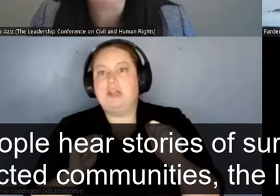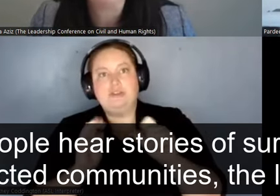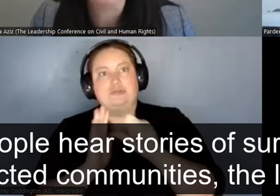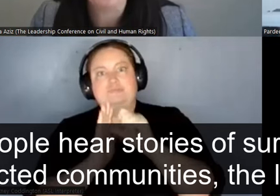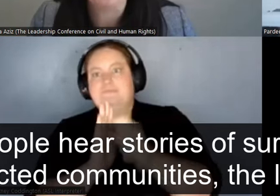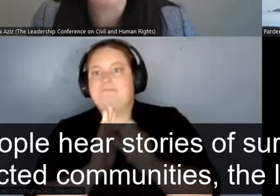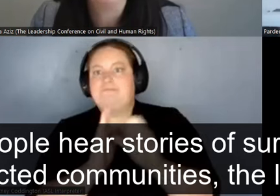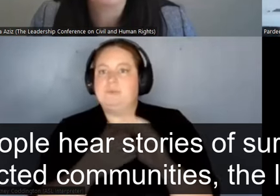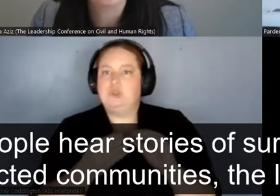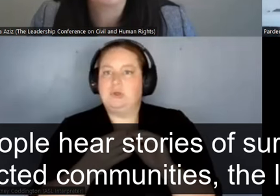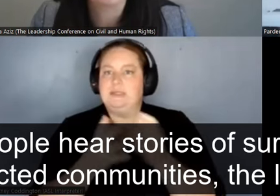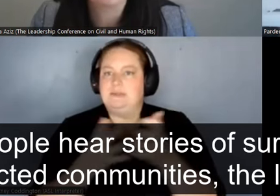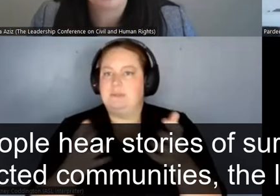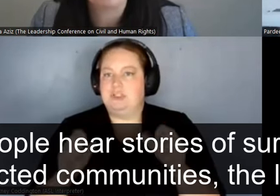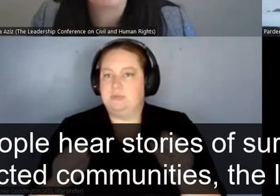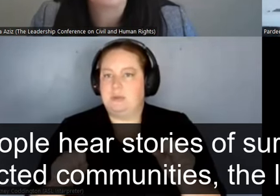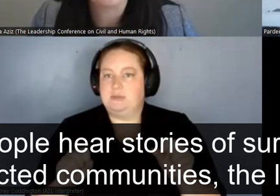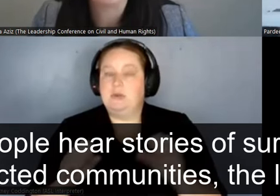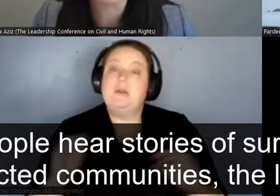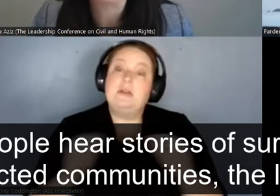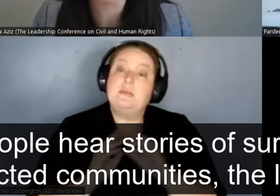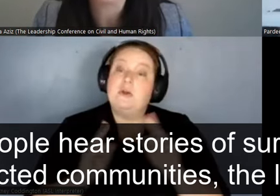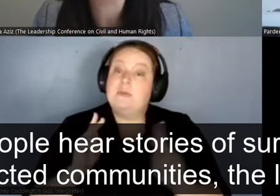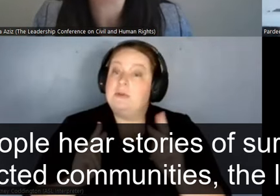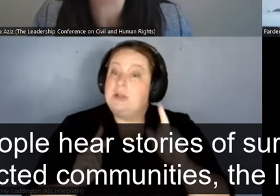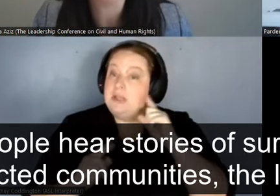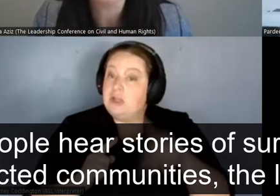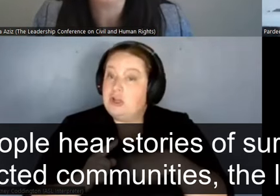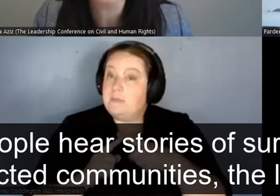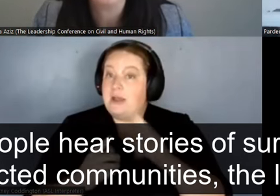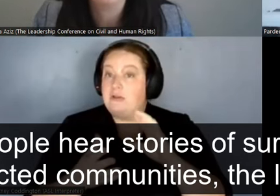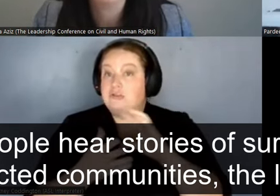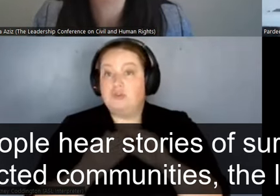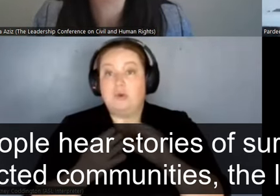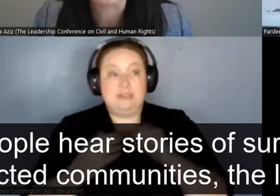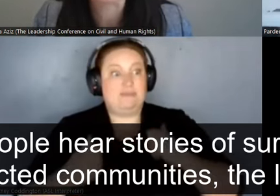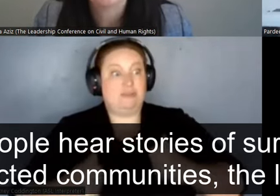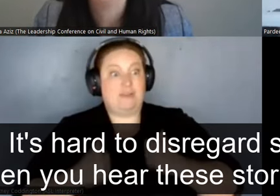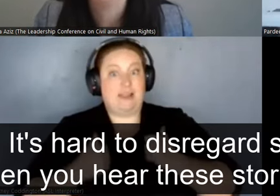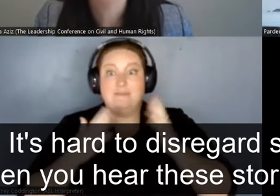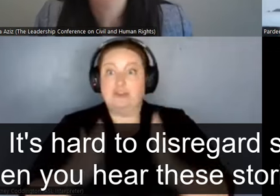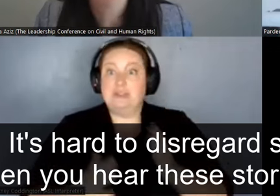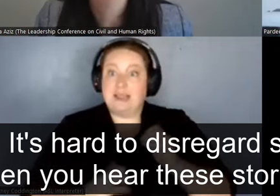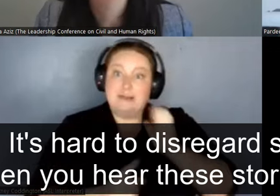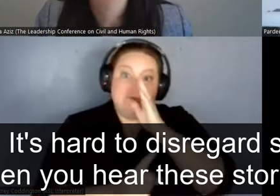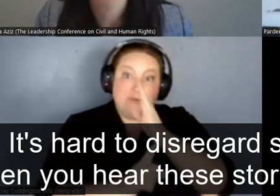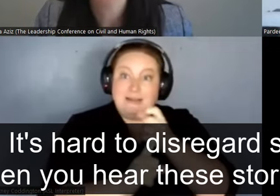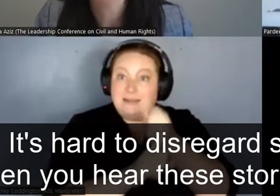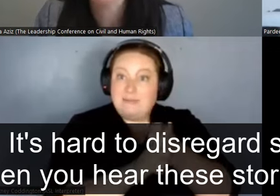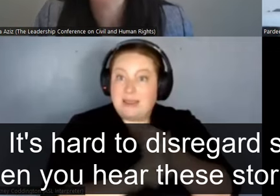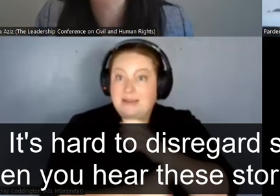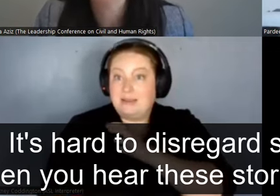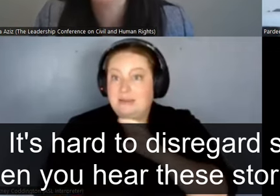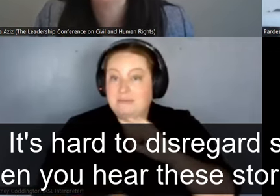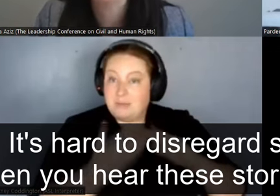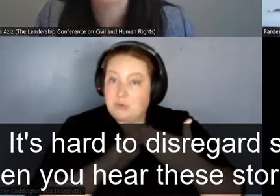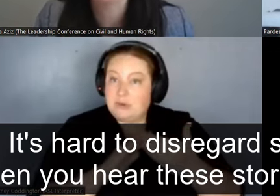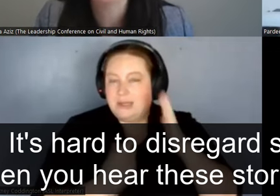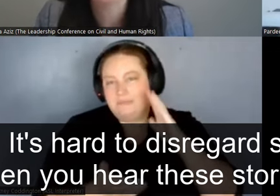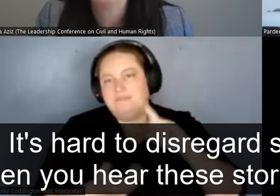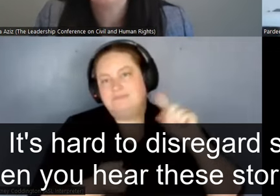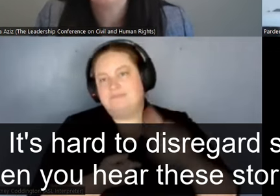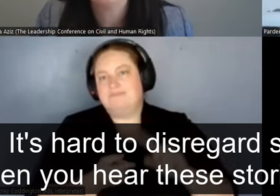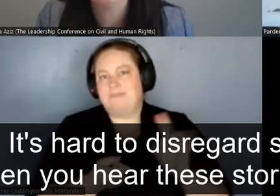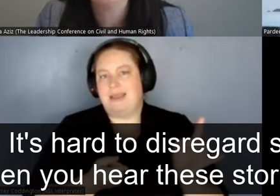The more people hear stories of survivors and directly impacted communities, the less hate there will be. It's hard to